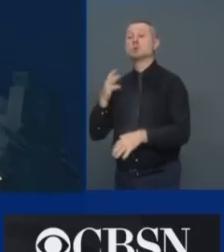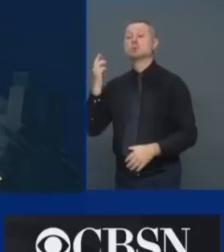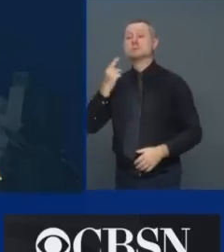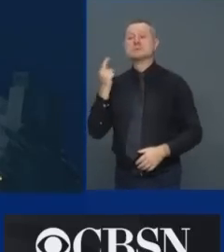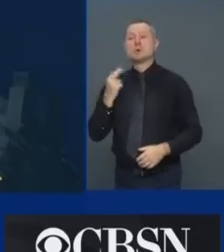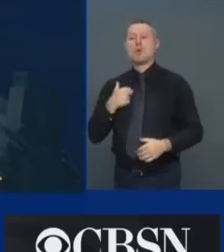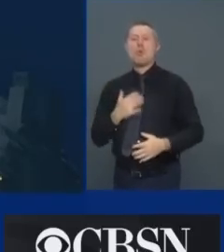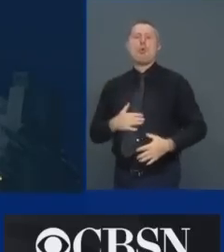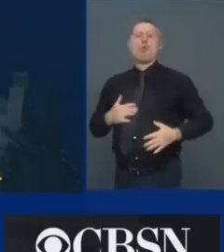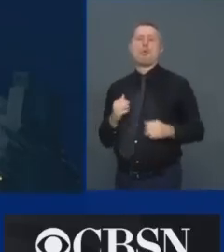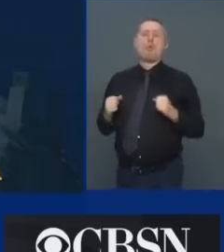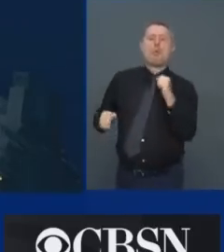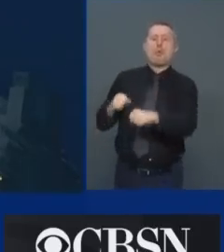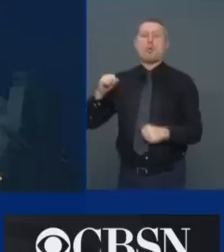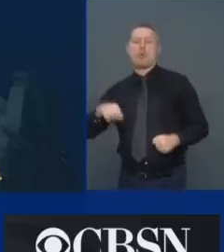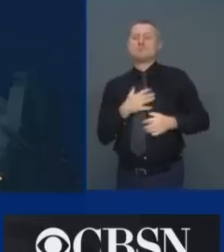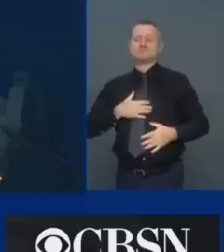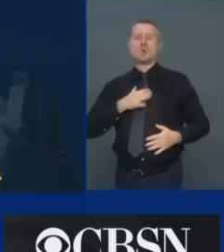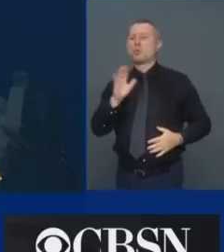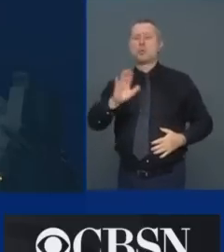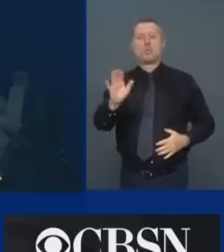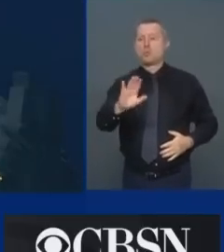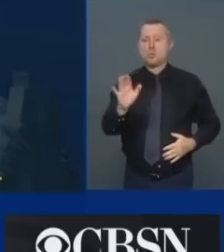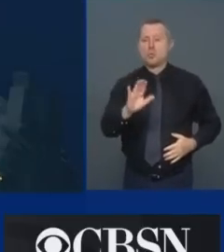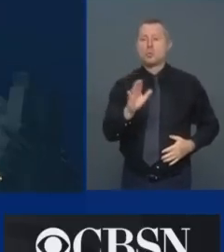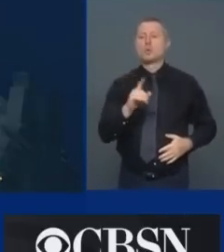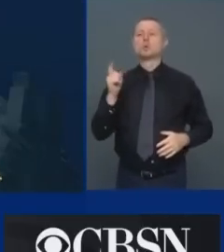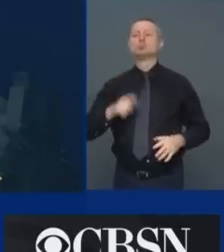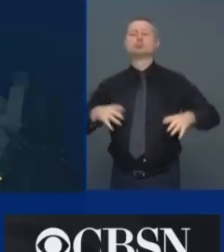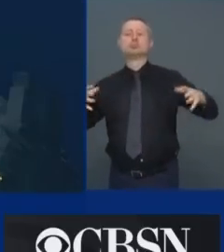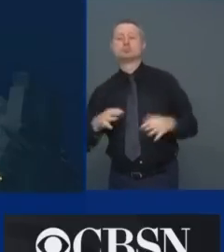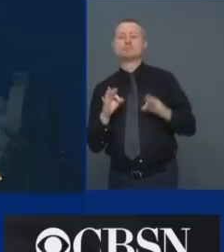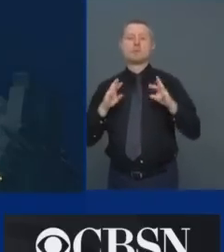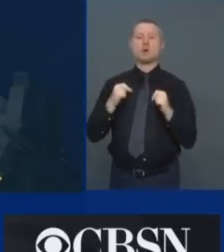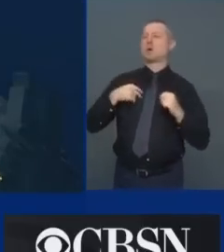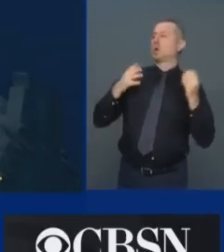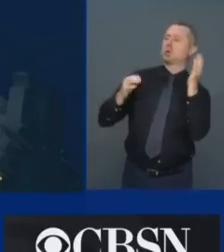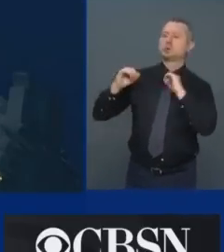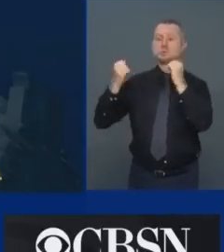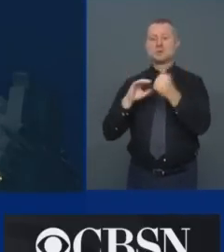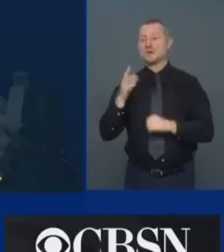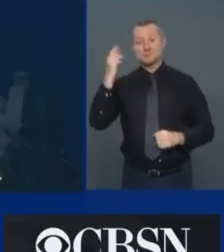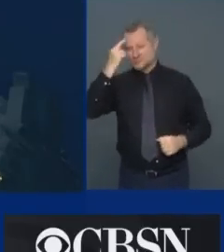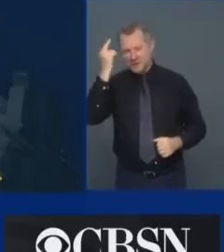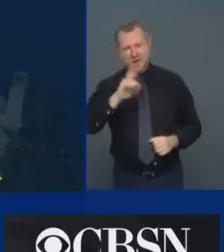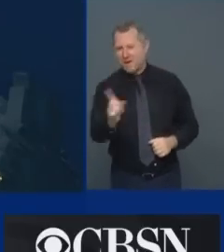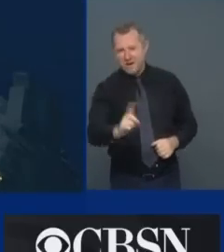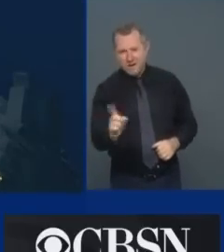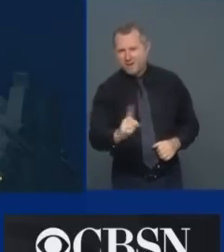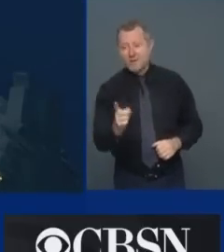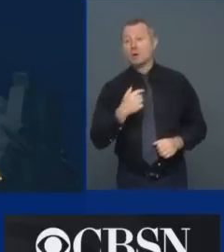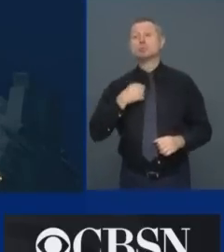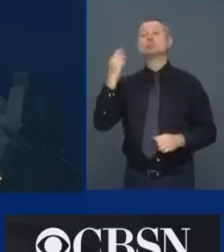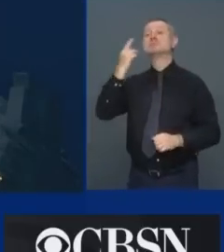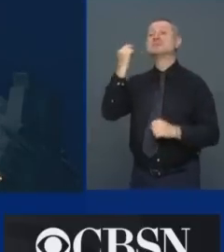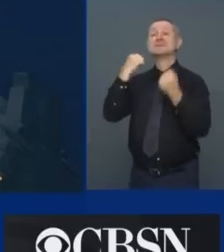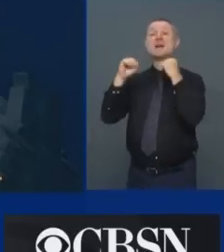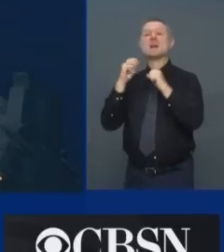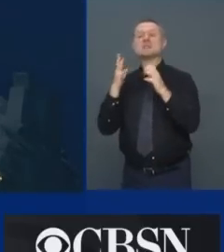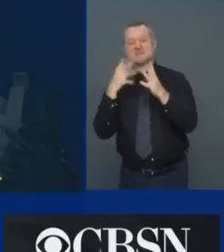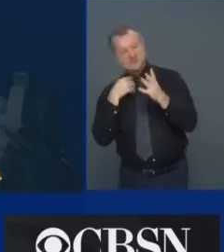not demonstration as a vent, as a catharsis. It's demonstration to express to